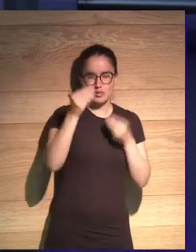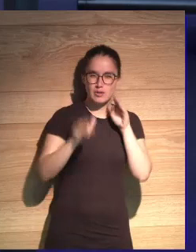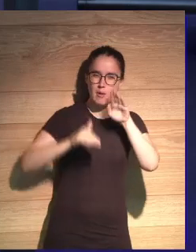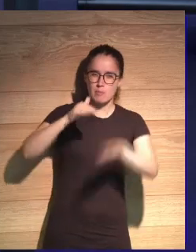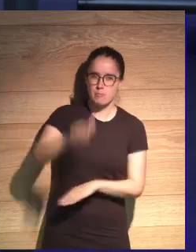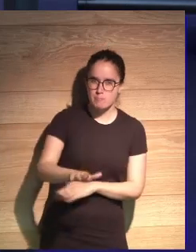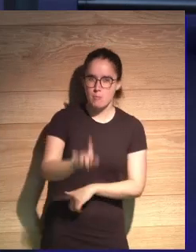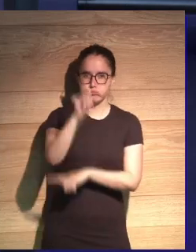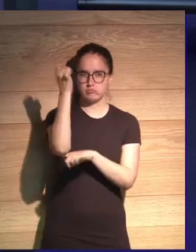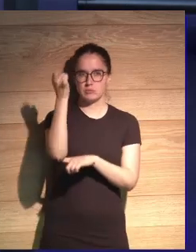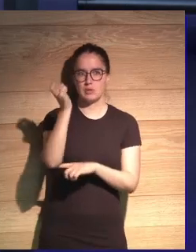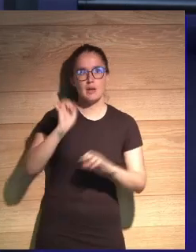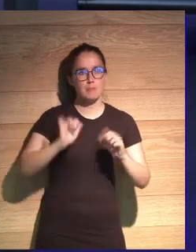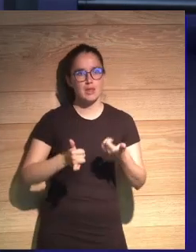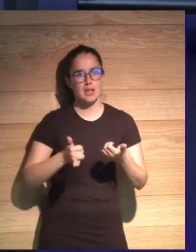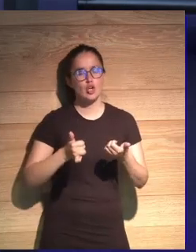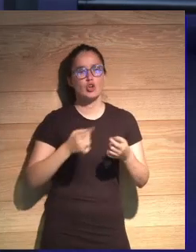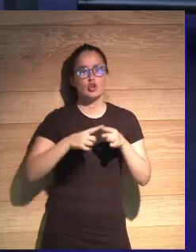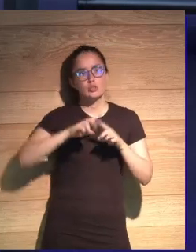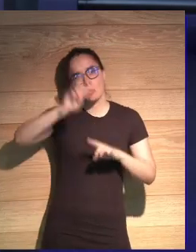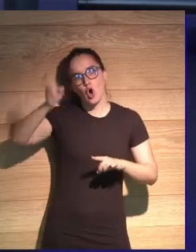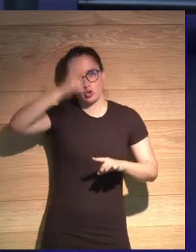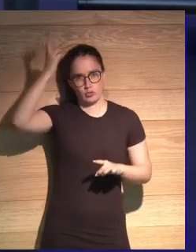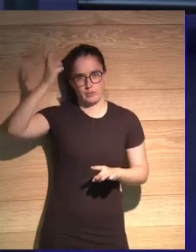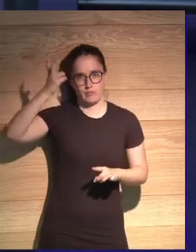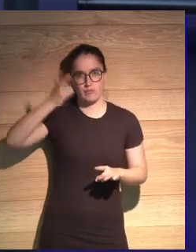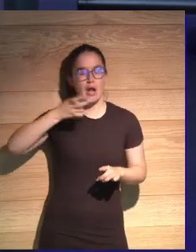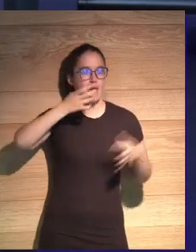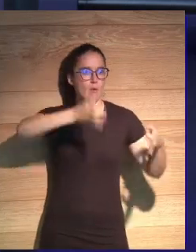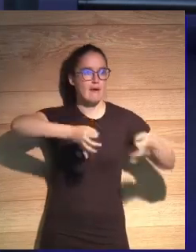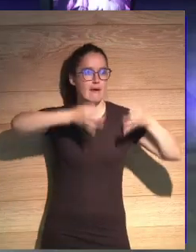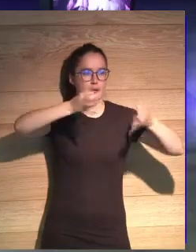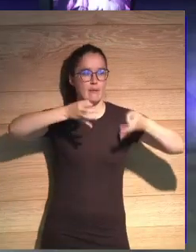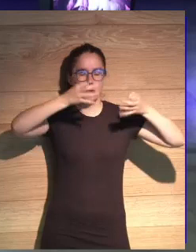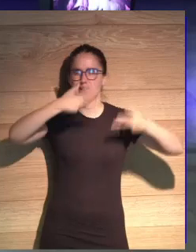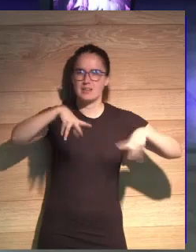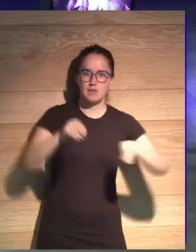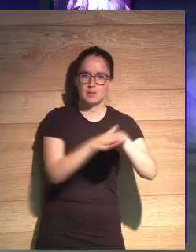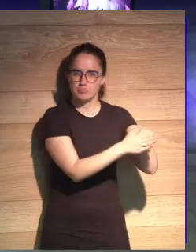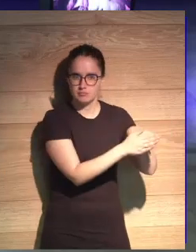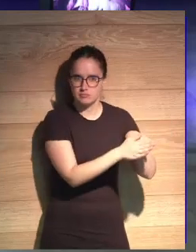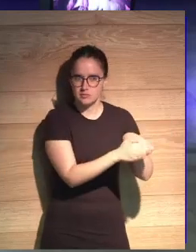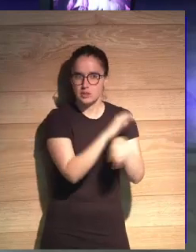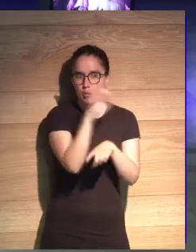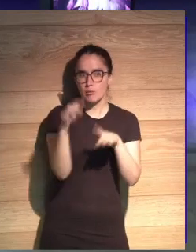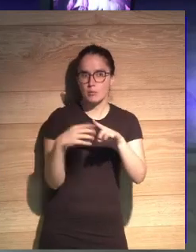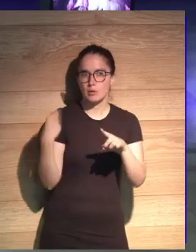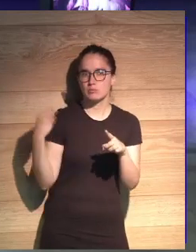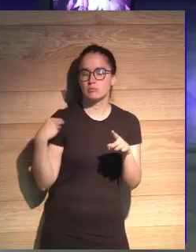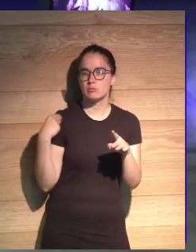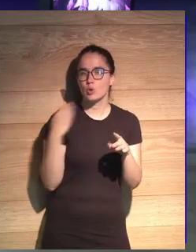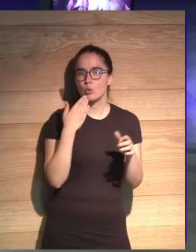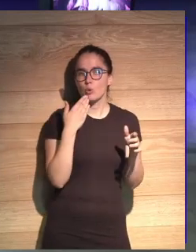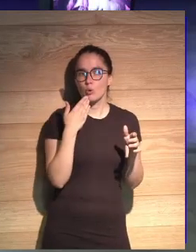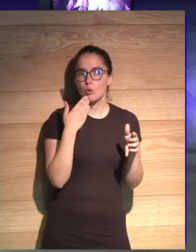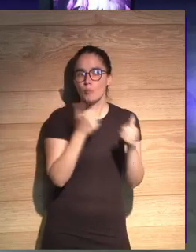a long way forward, and we need to start doing different things. We need to start saying something different from what we've been saying